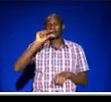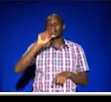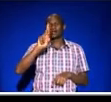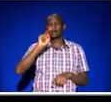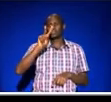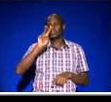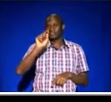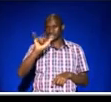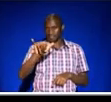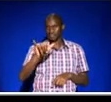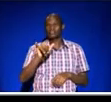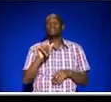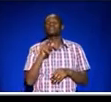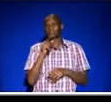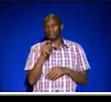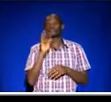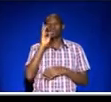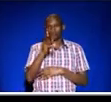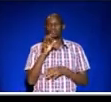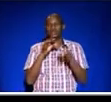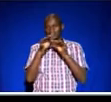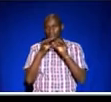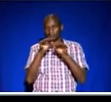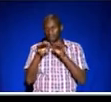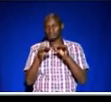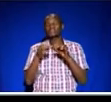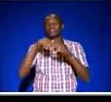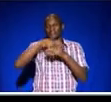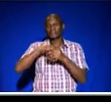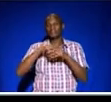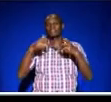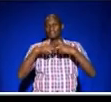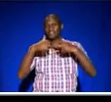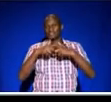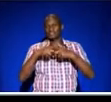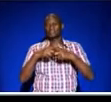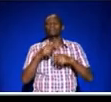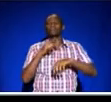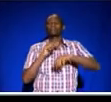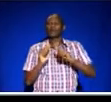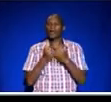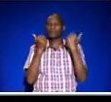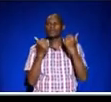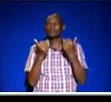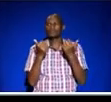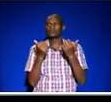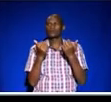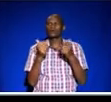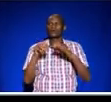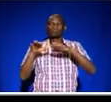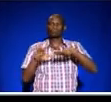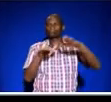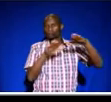gravity. This one will be explained in physics. Seasonal occurrence of oceans and tides.